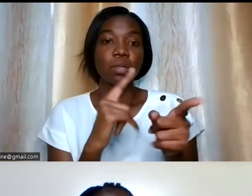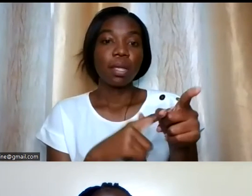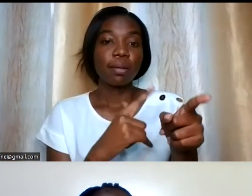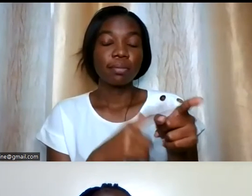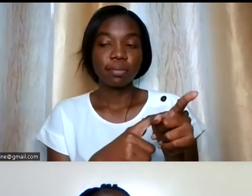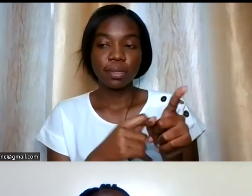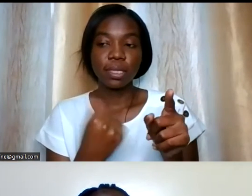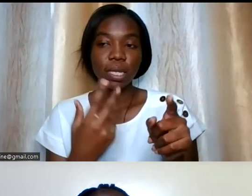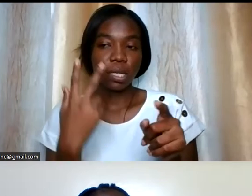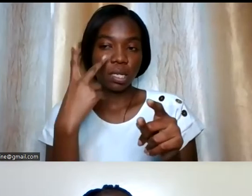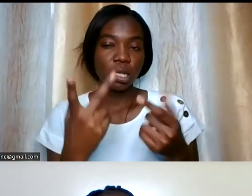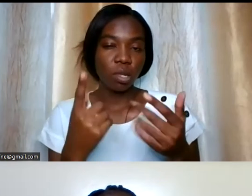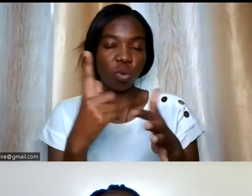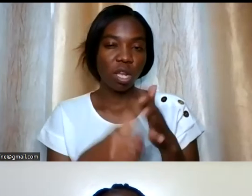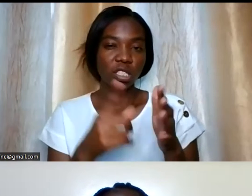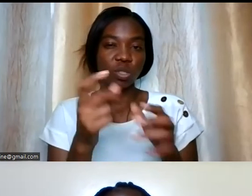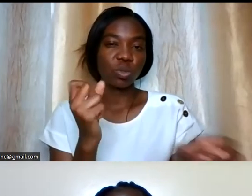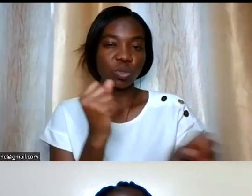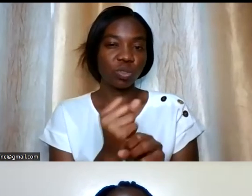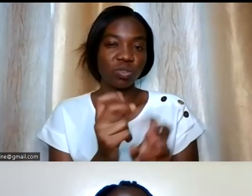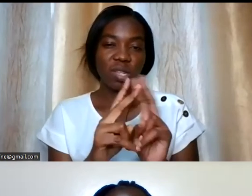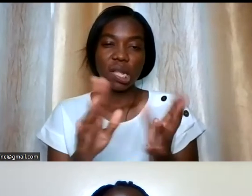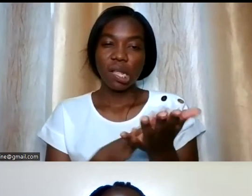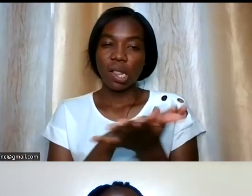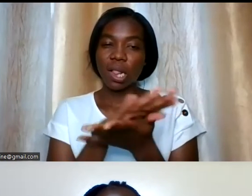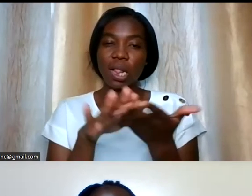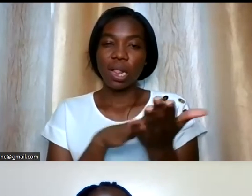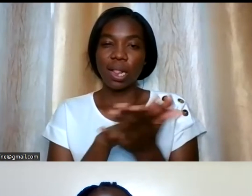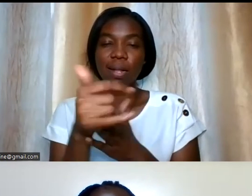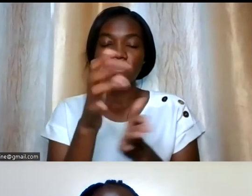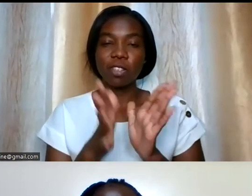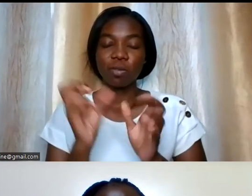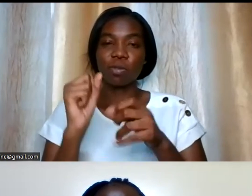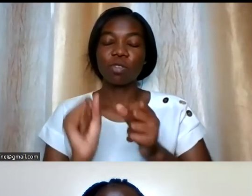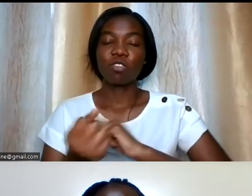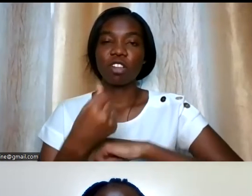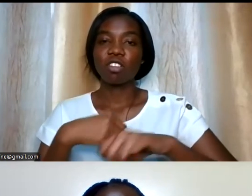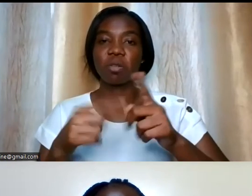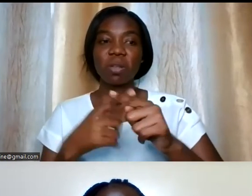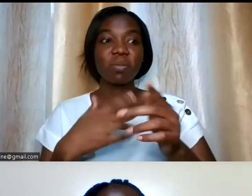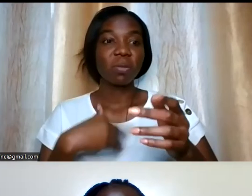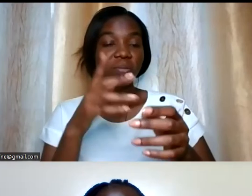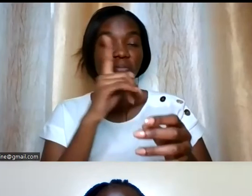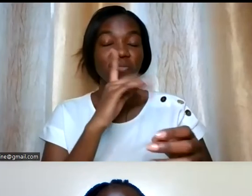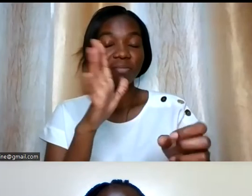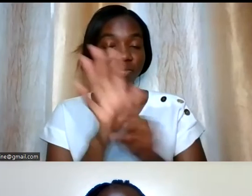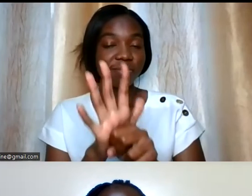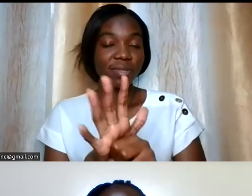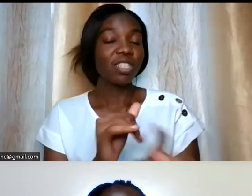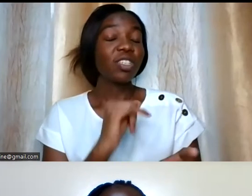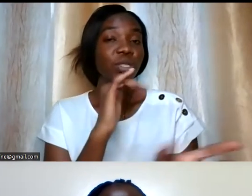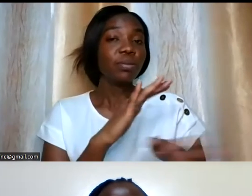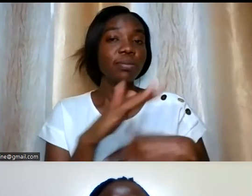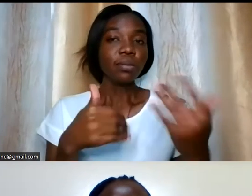it looks like what you are doing is very basic and anybody can do it. But I promise that not everybody has